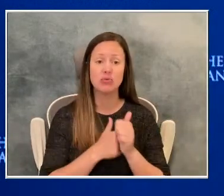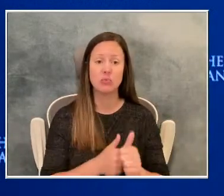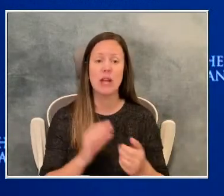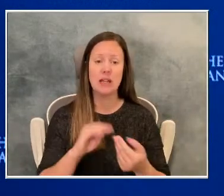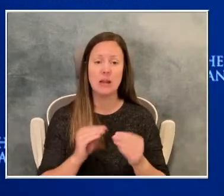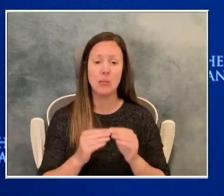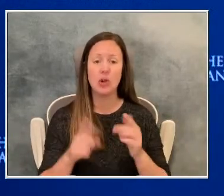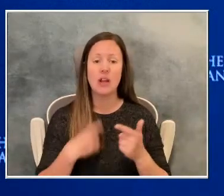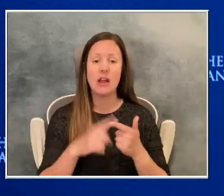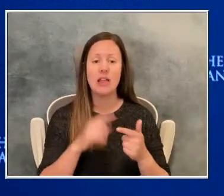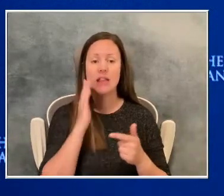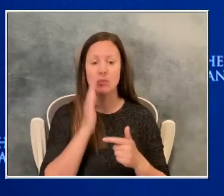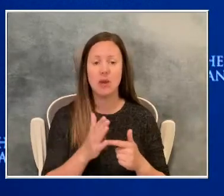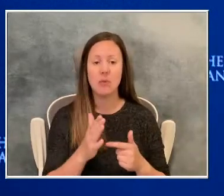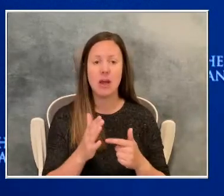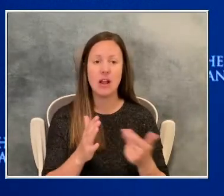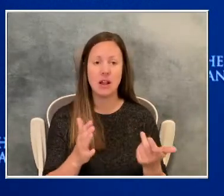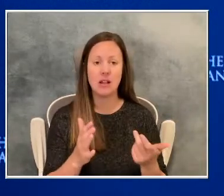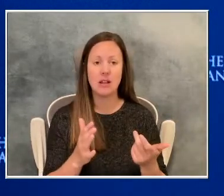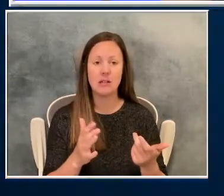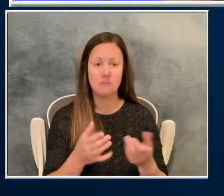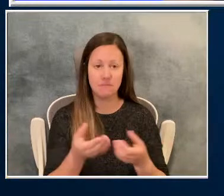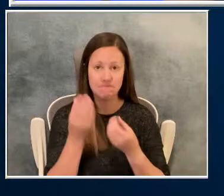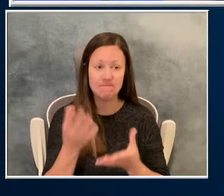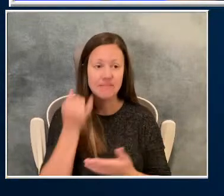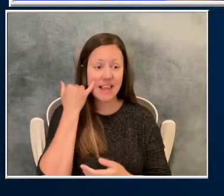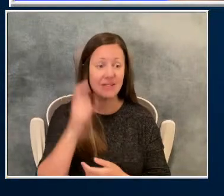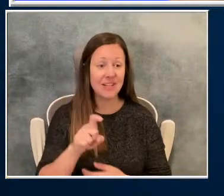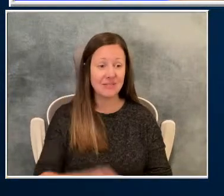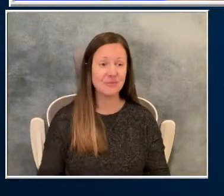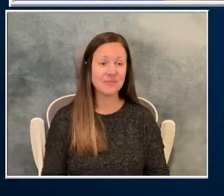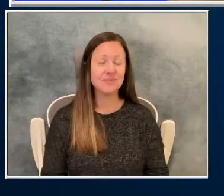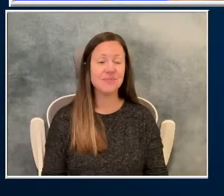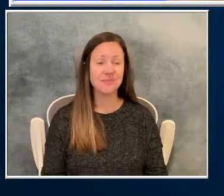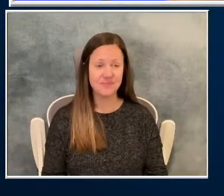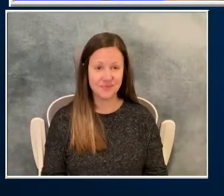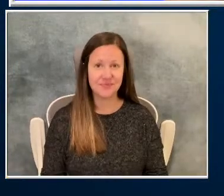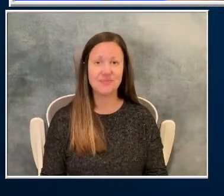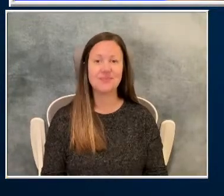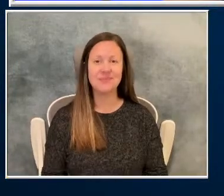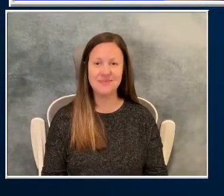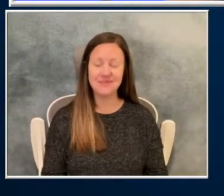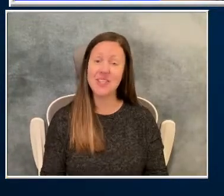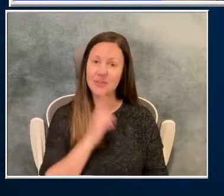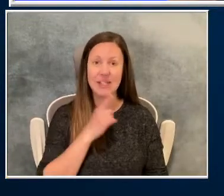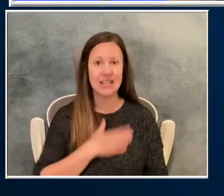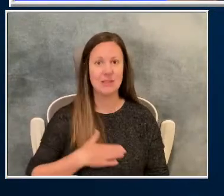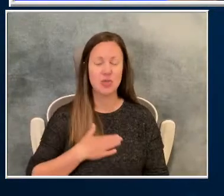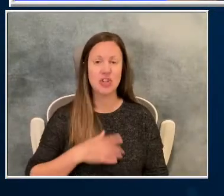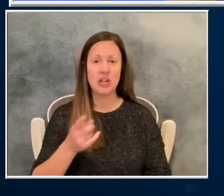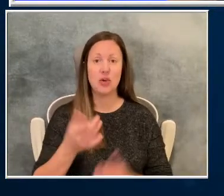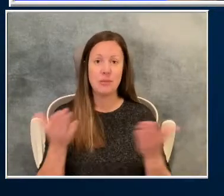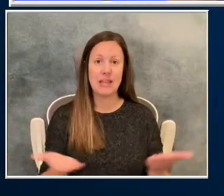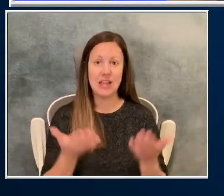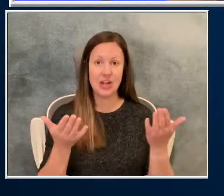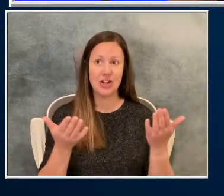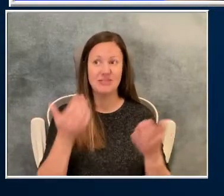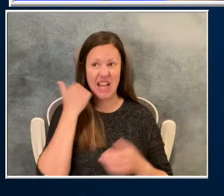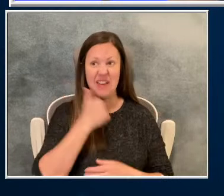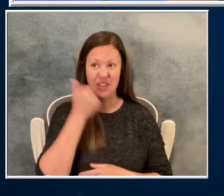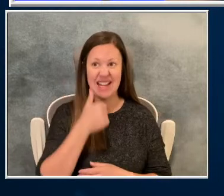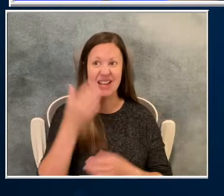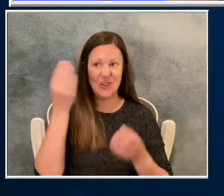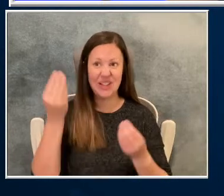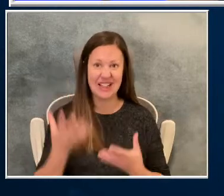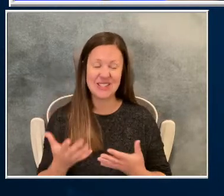it to you if the situation arises. Well, I think I speak for all of our viewers. They appreciate you being here day after day after day. Yeah. Other than